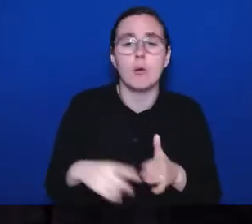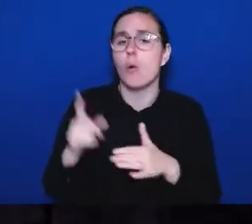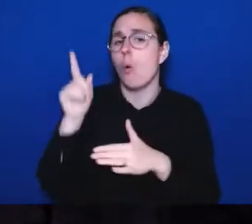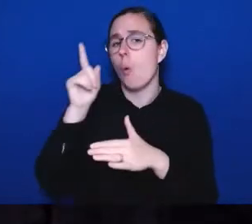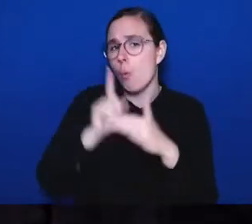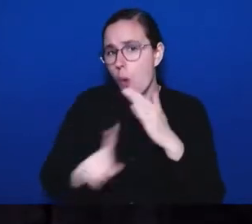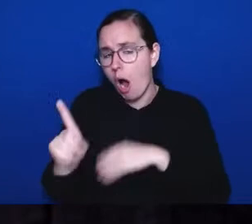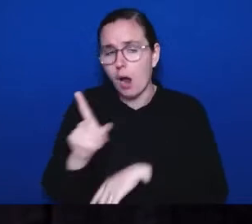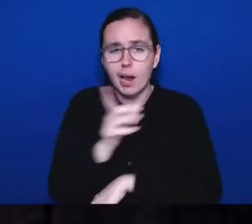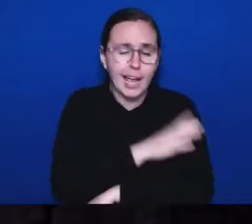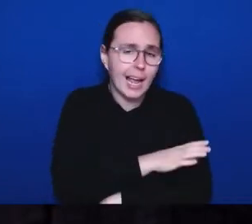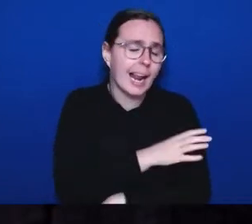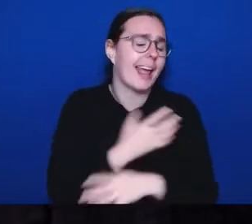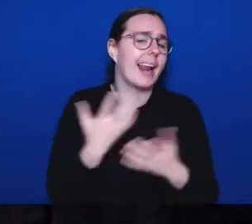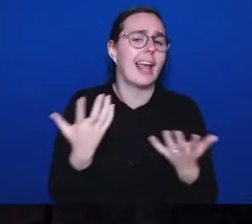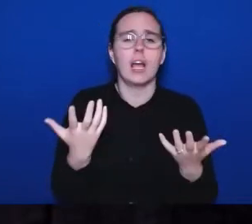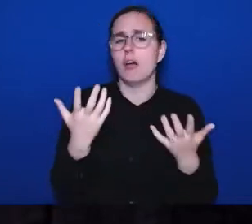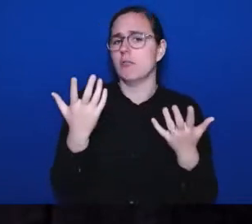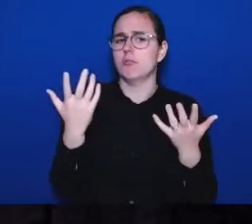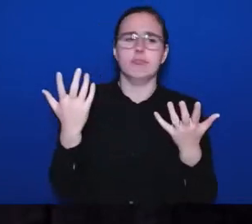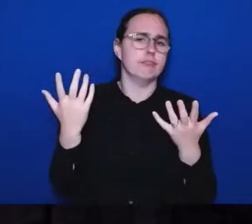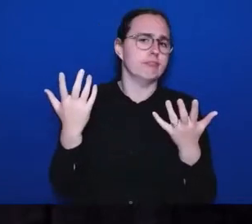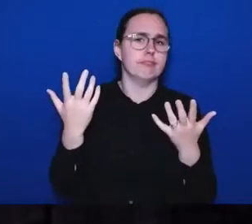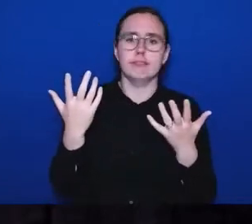a full-service family practice,